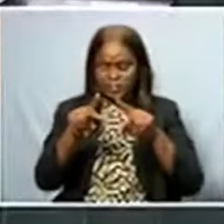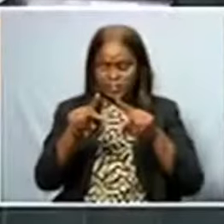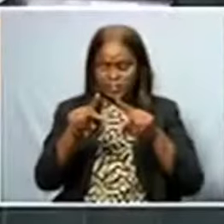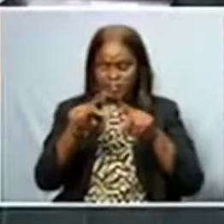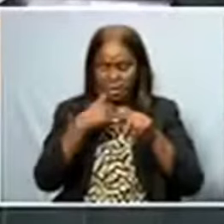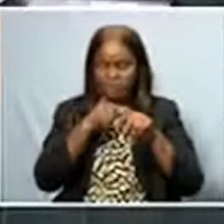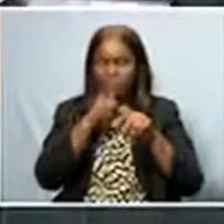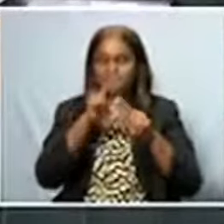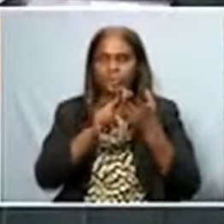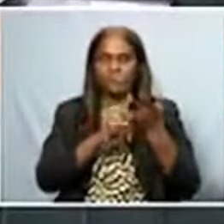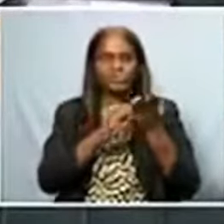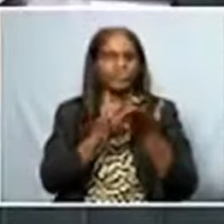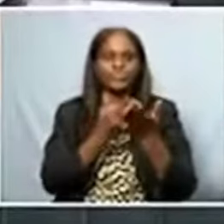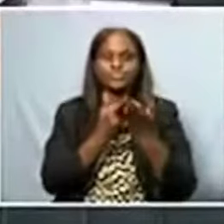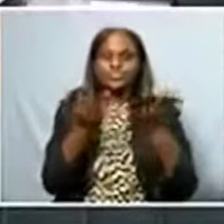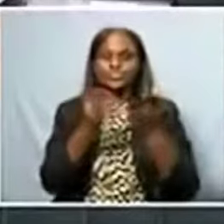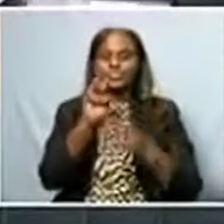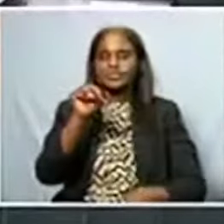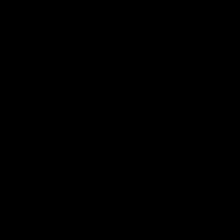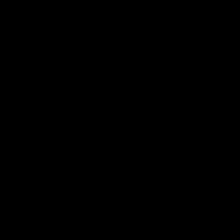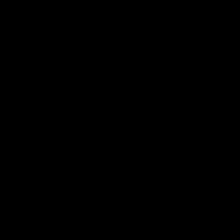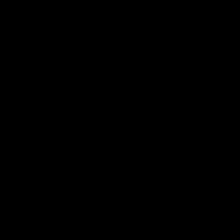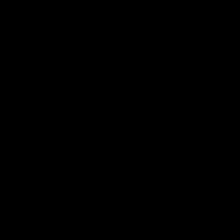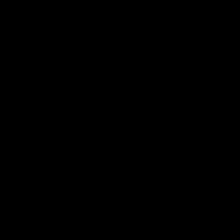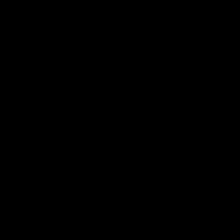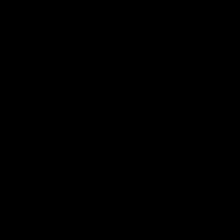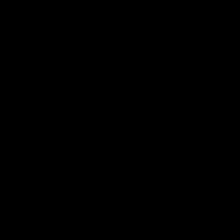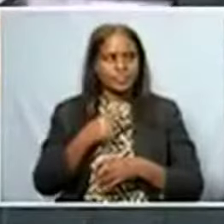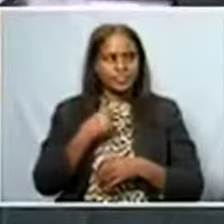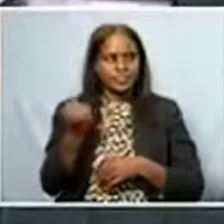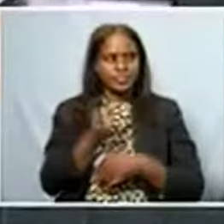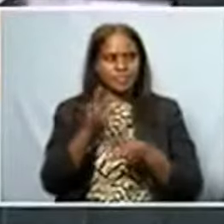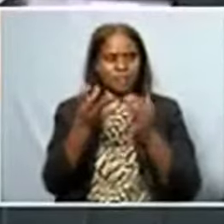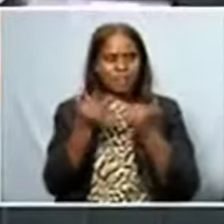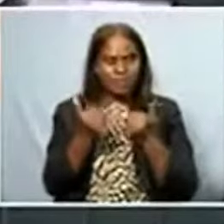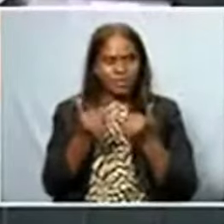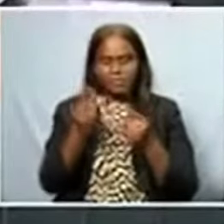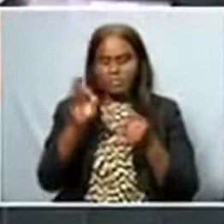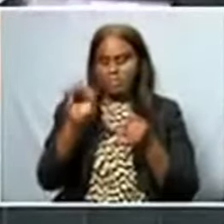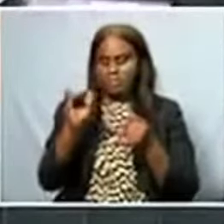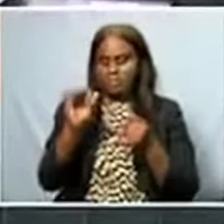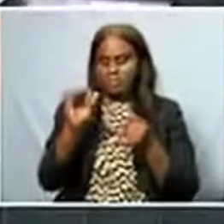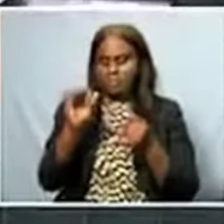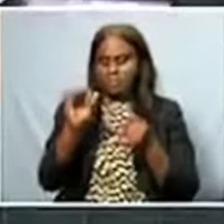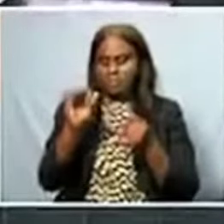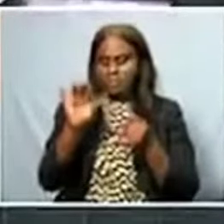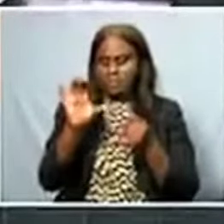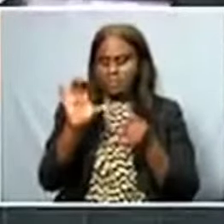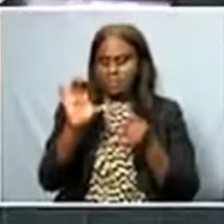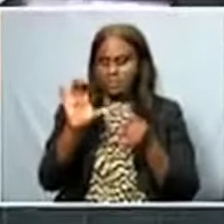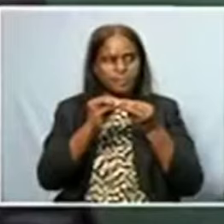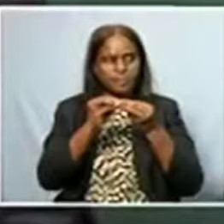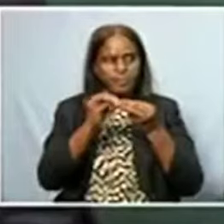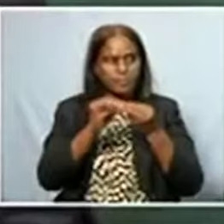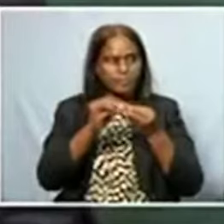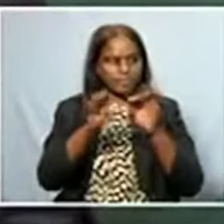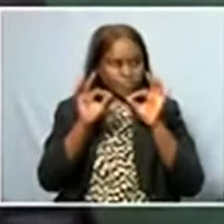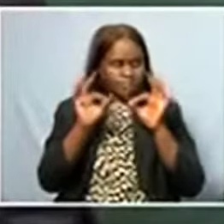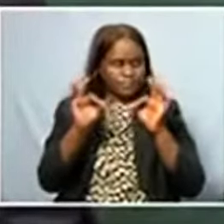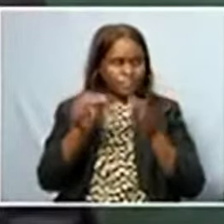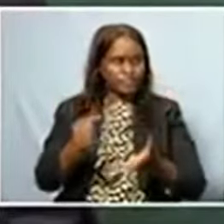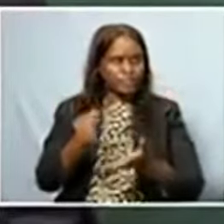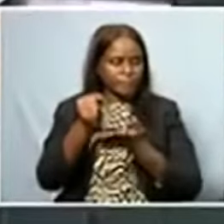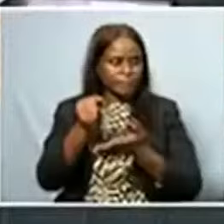has not reported them. Mr. Chairman, I would like FIC a decent